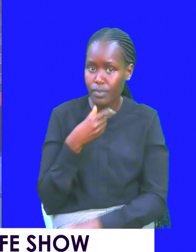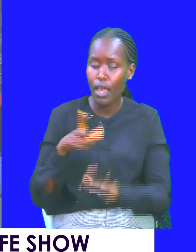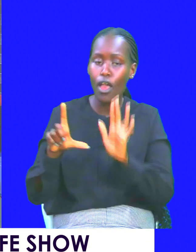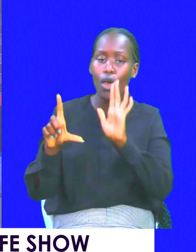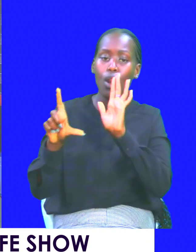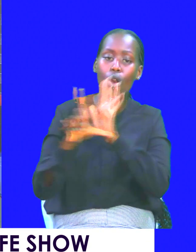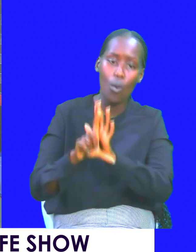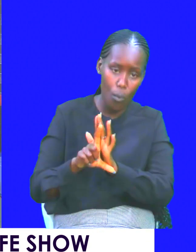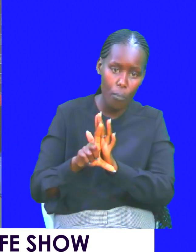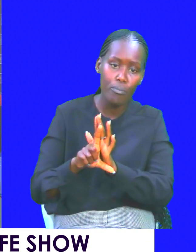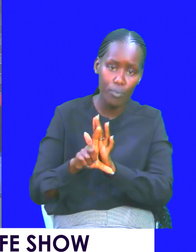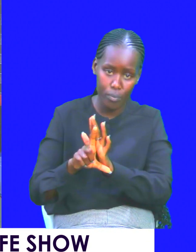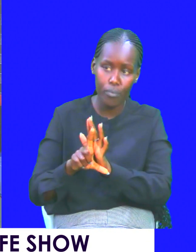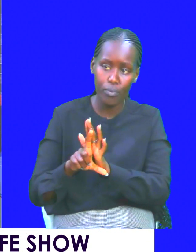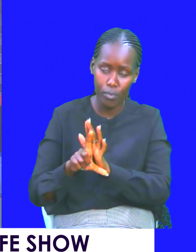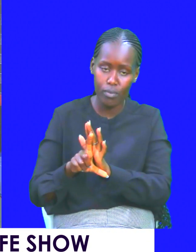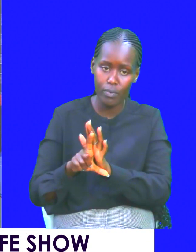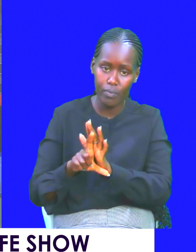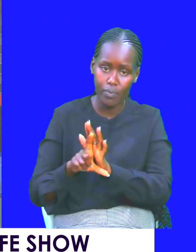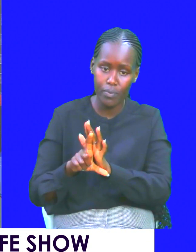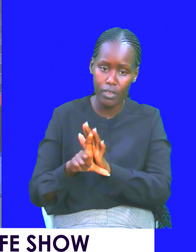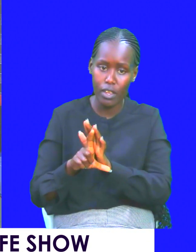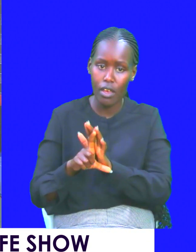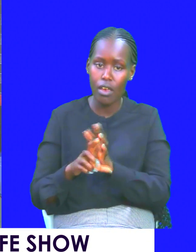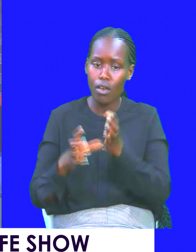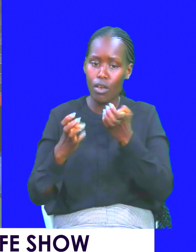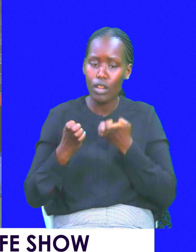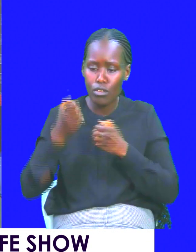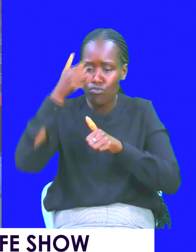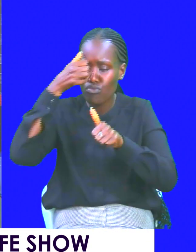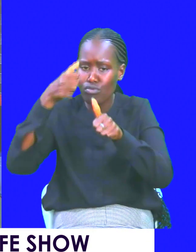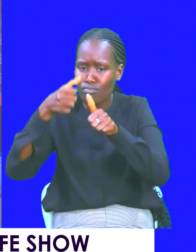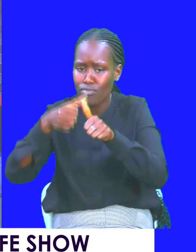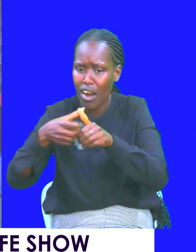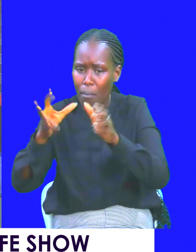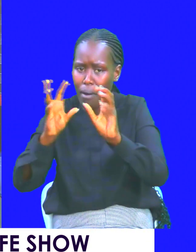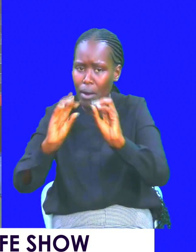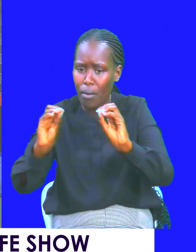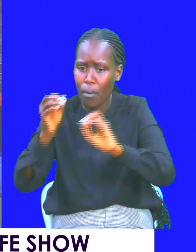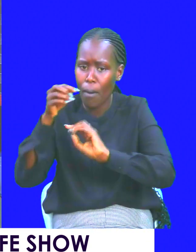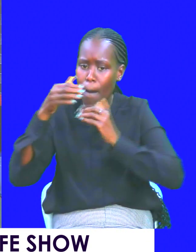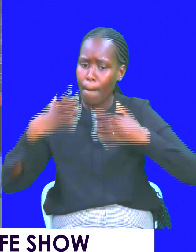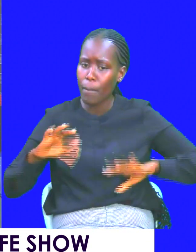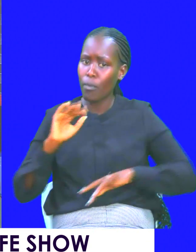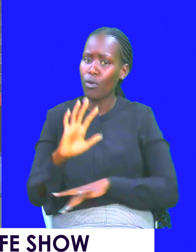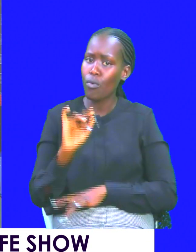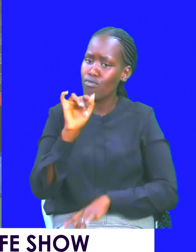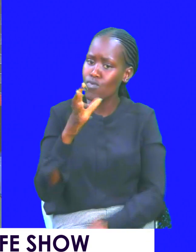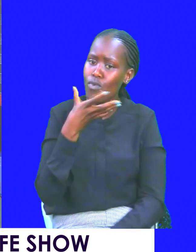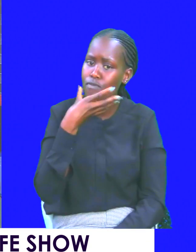Legitimacy does not, you do not need to remind your people that I'm the